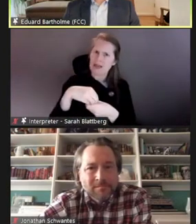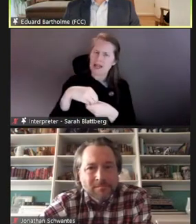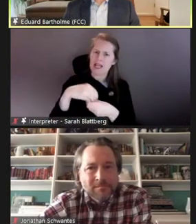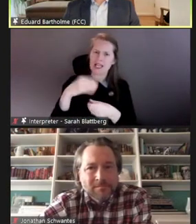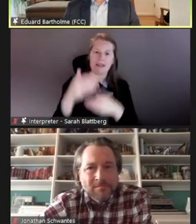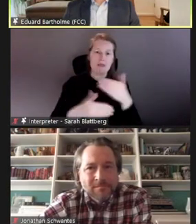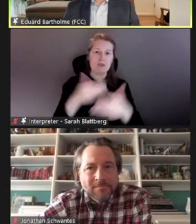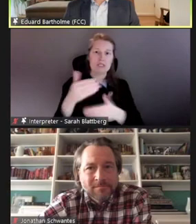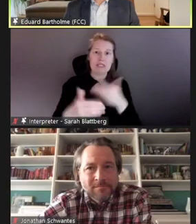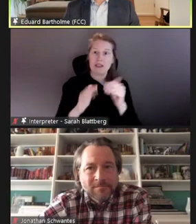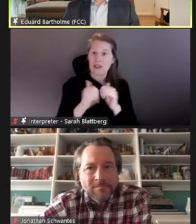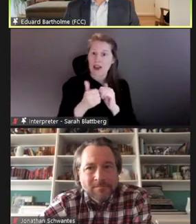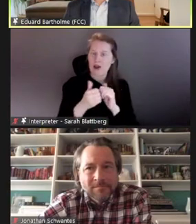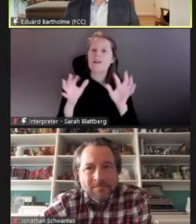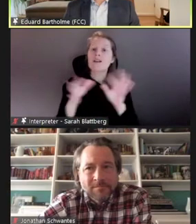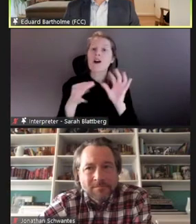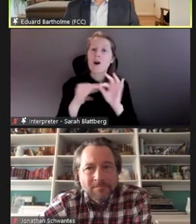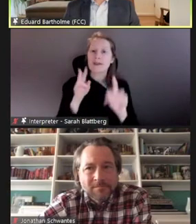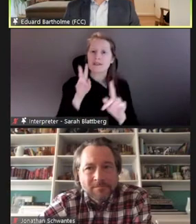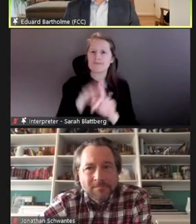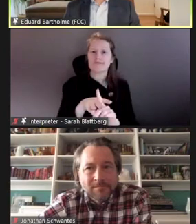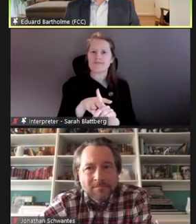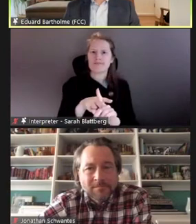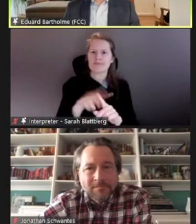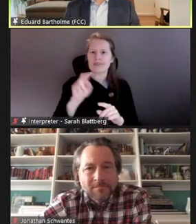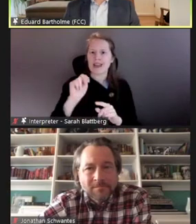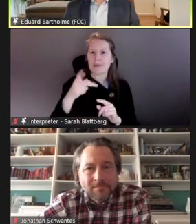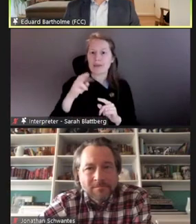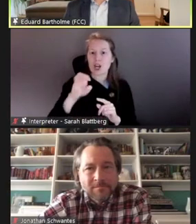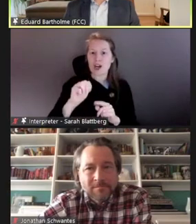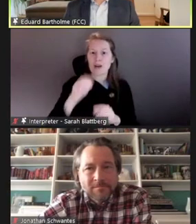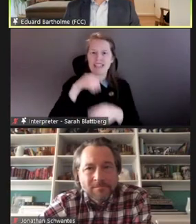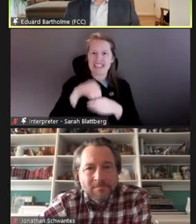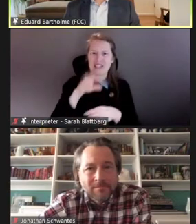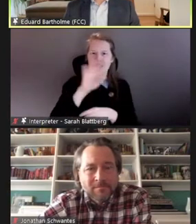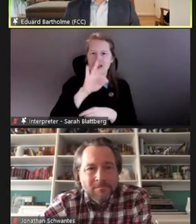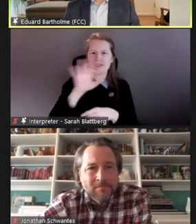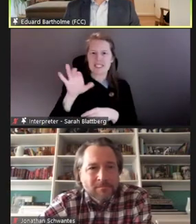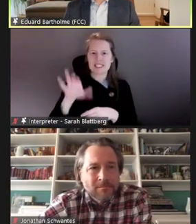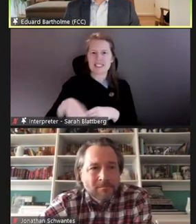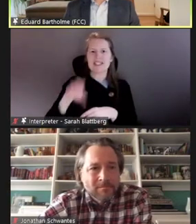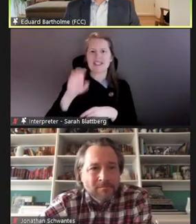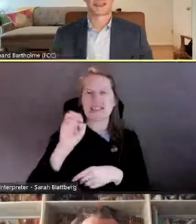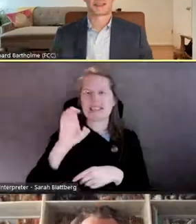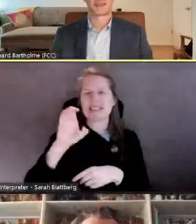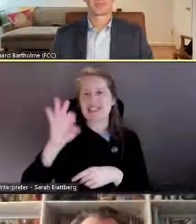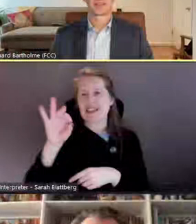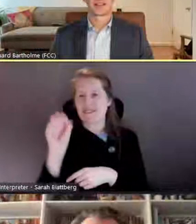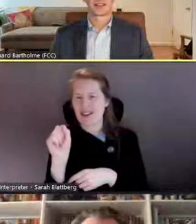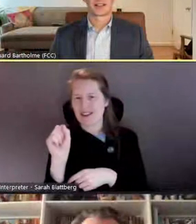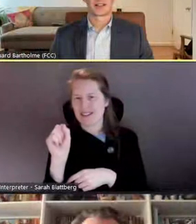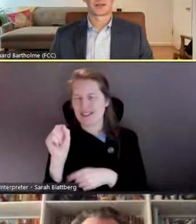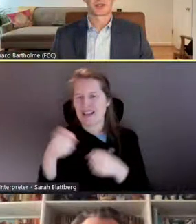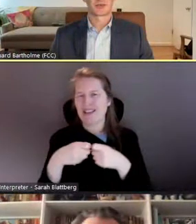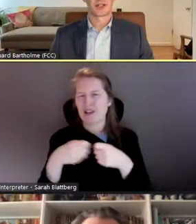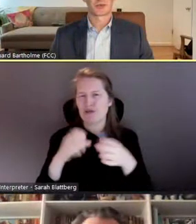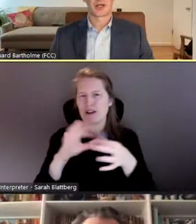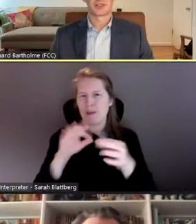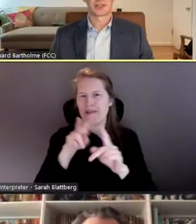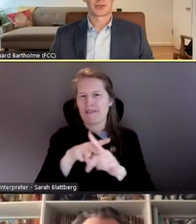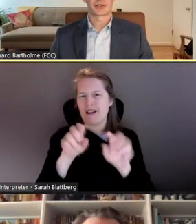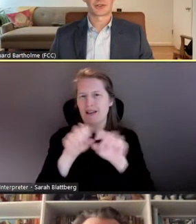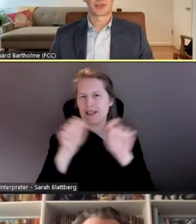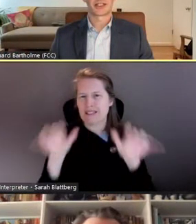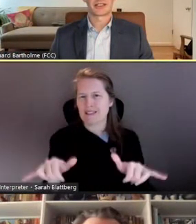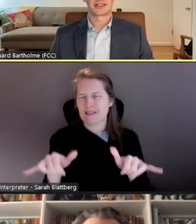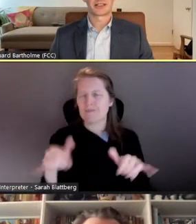by submitting comments on the MPRM inside the FCC's electronic comment filing system. You can find a web